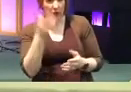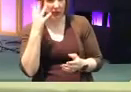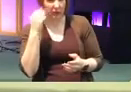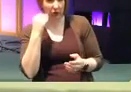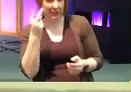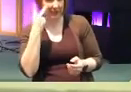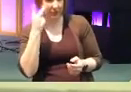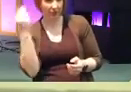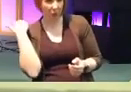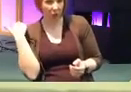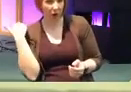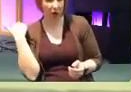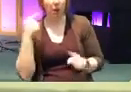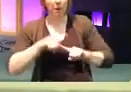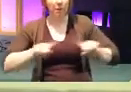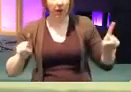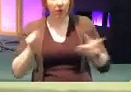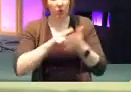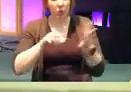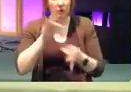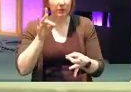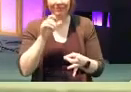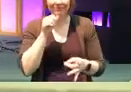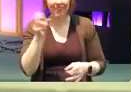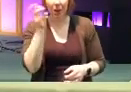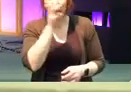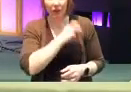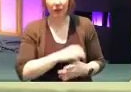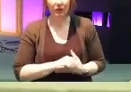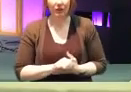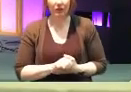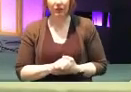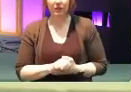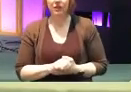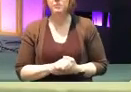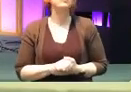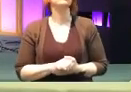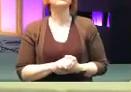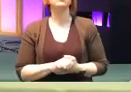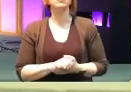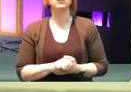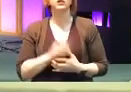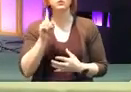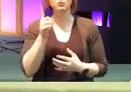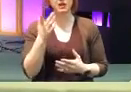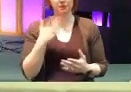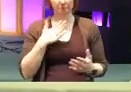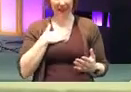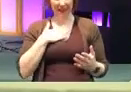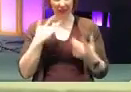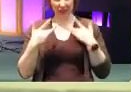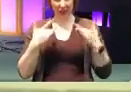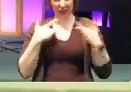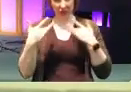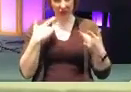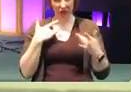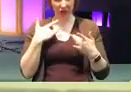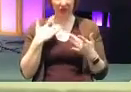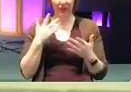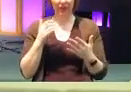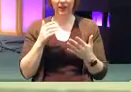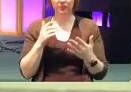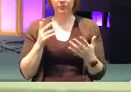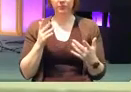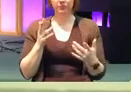in the past, but the Holy Spirit is not weird. And that's one of the things that is my concern right now, is that in